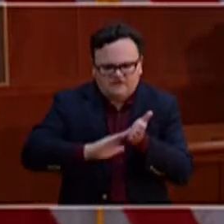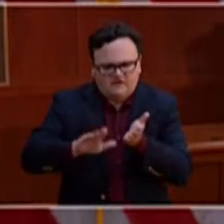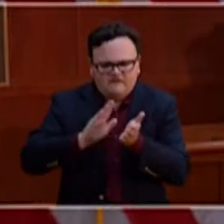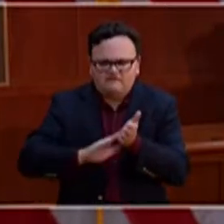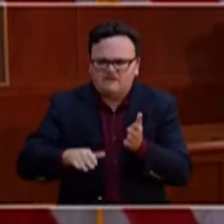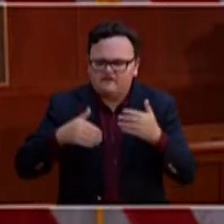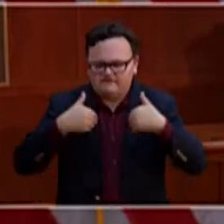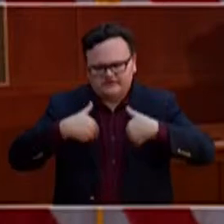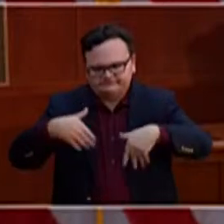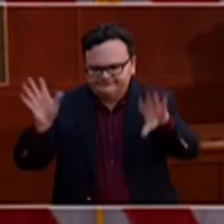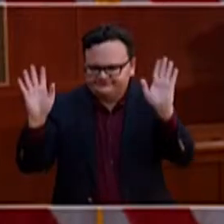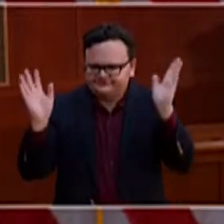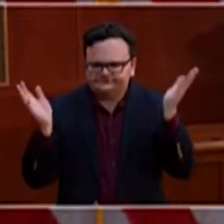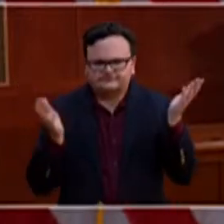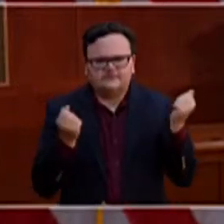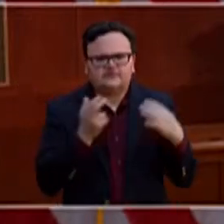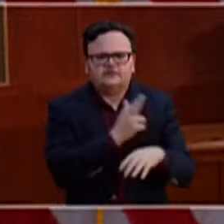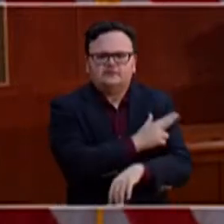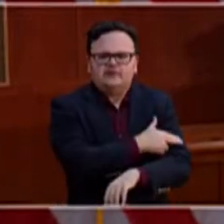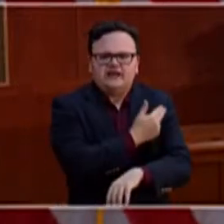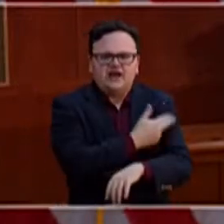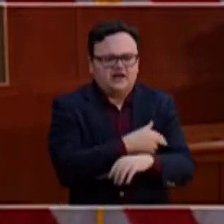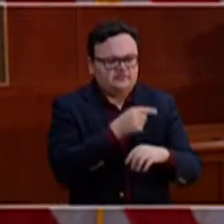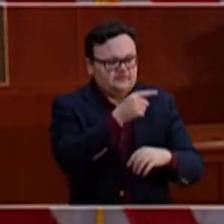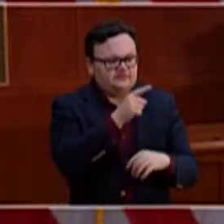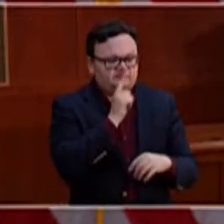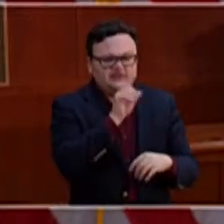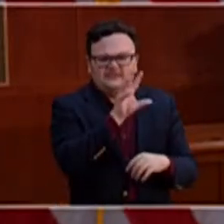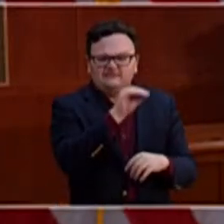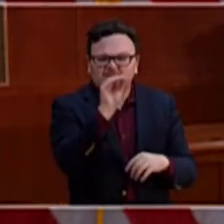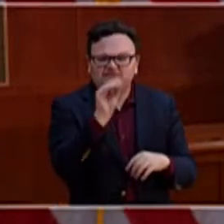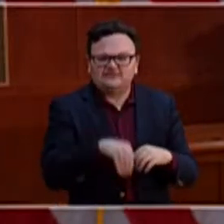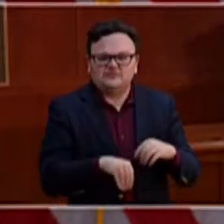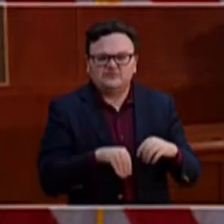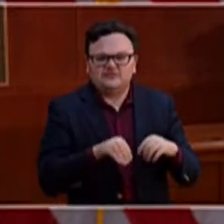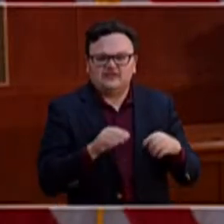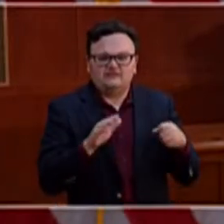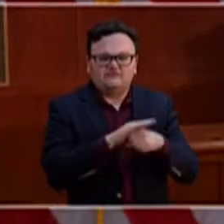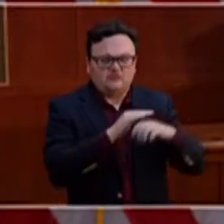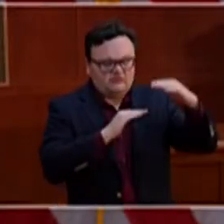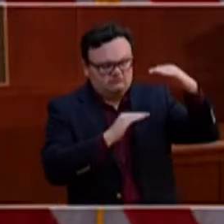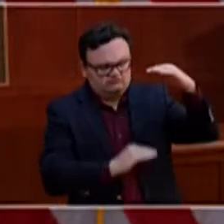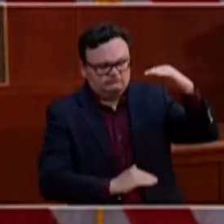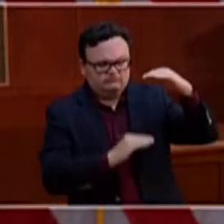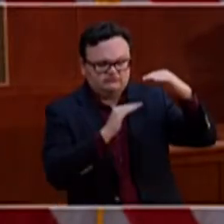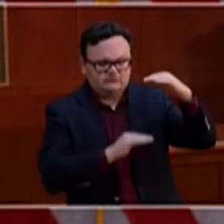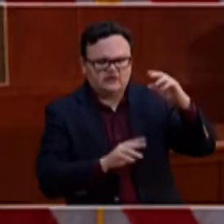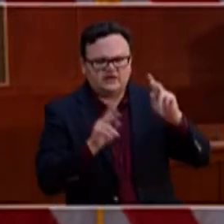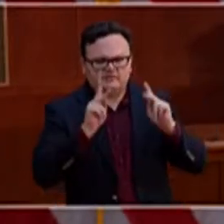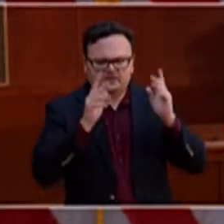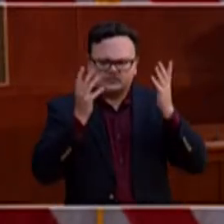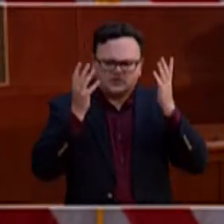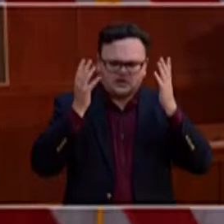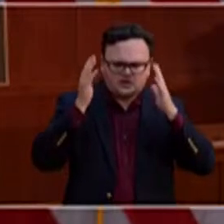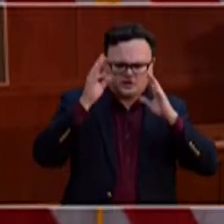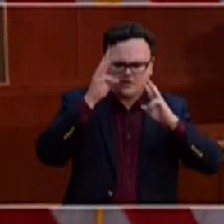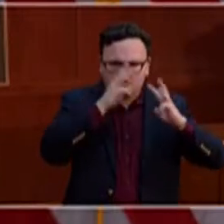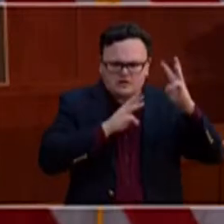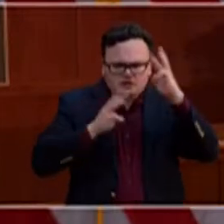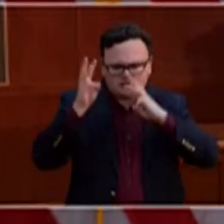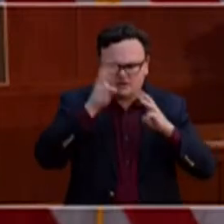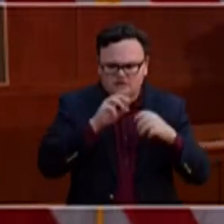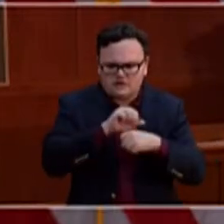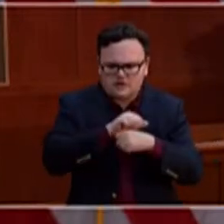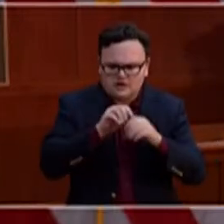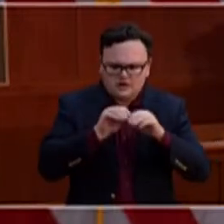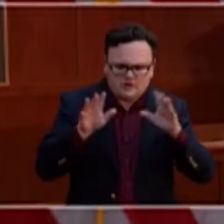half full who were not allowed to do elective procedures. And the fear was, I think, that there weren't going to be enough beds. I don't think that was